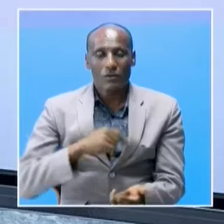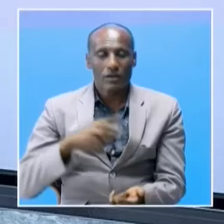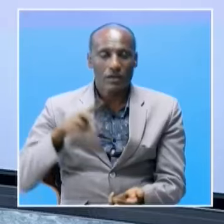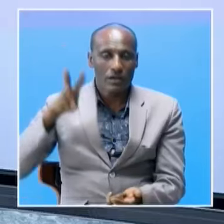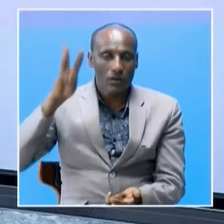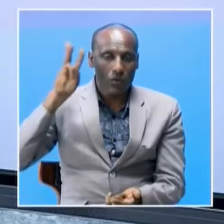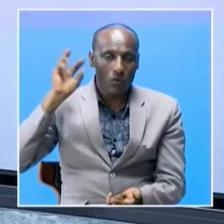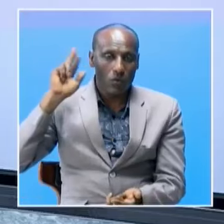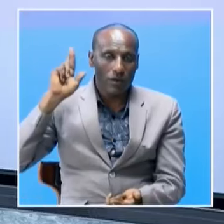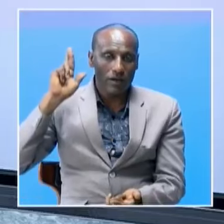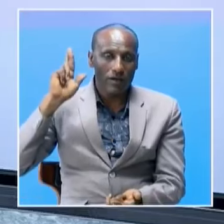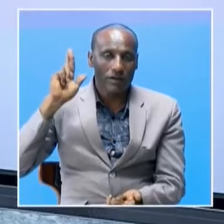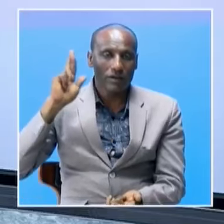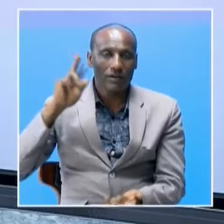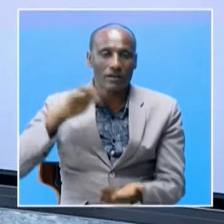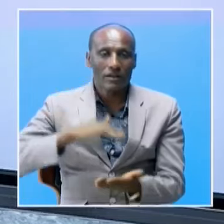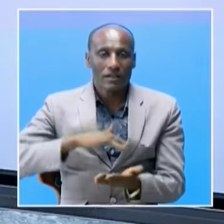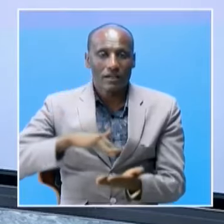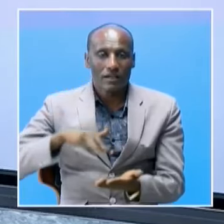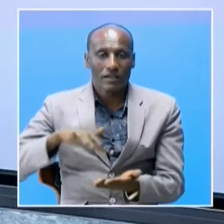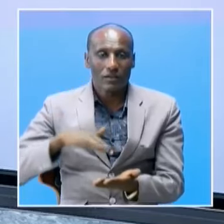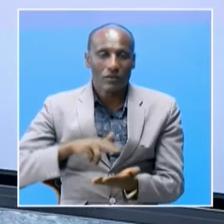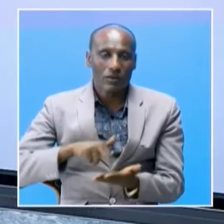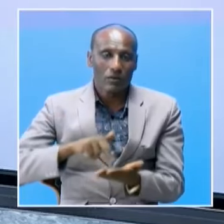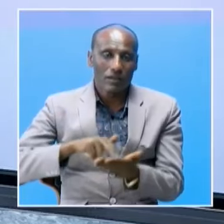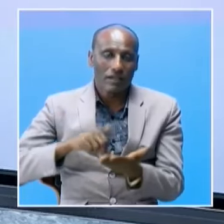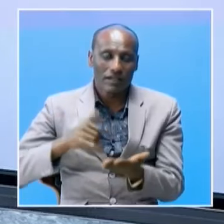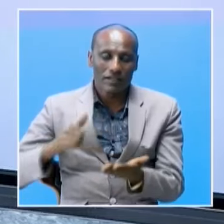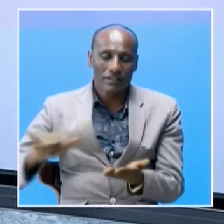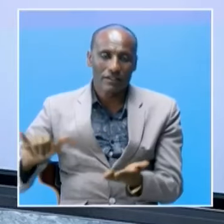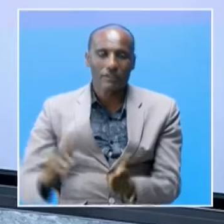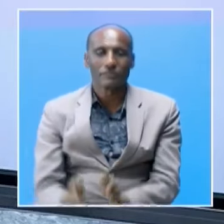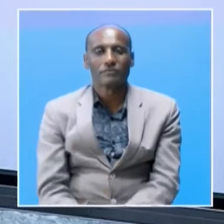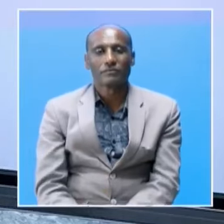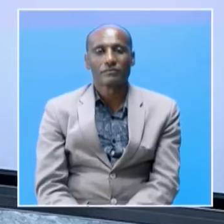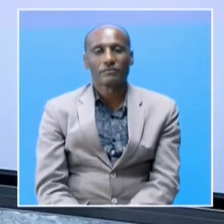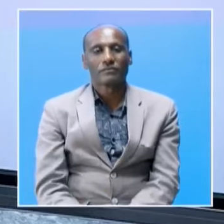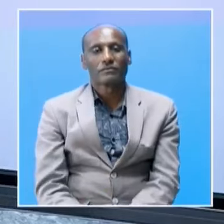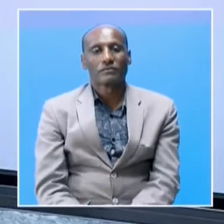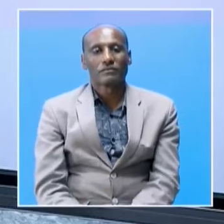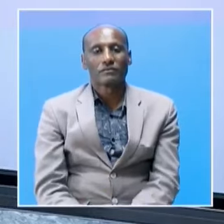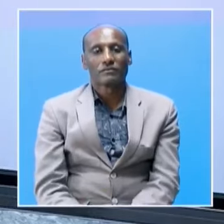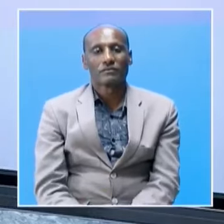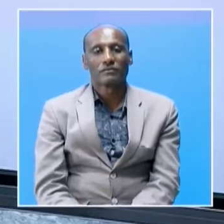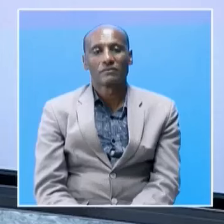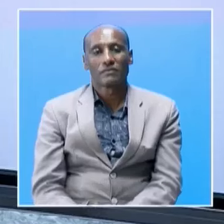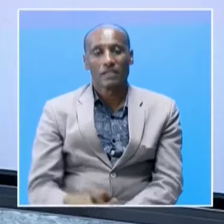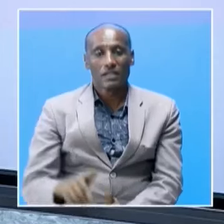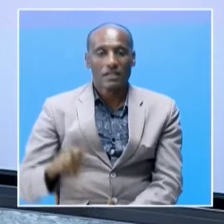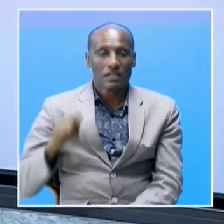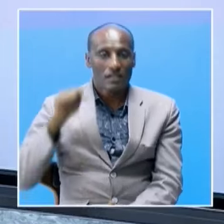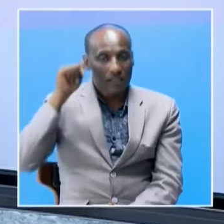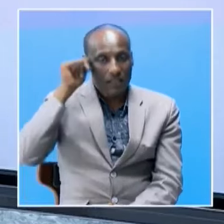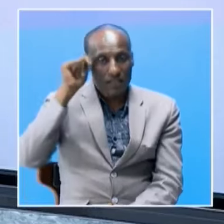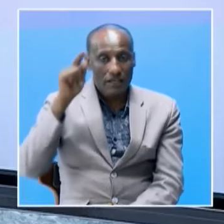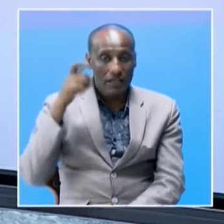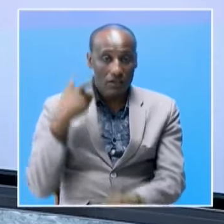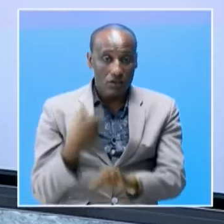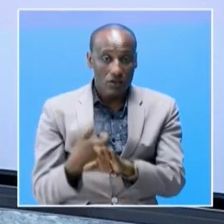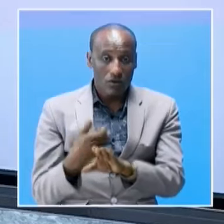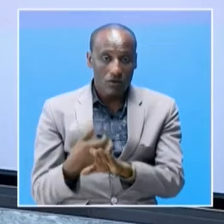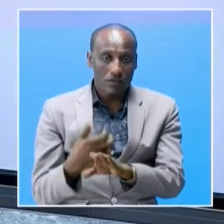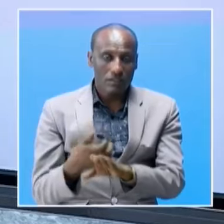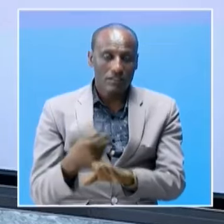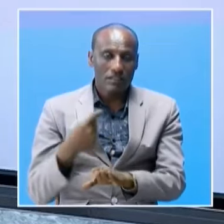door. Knocked the door, simple past, whereas we were writing, past continuous. In